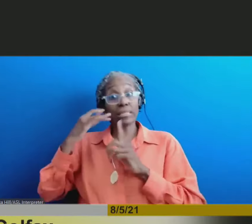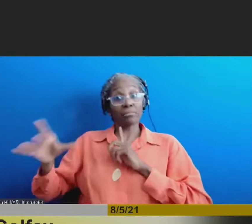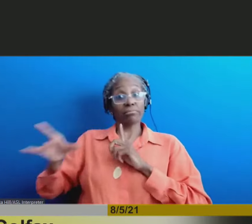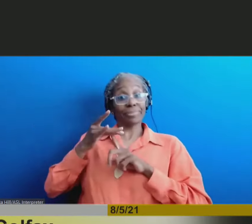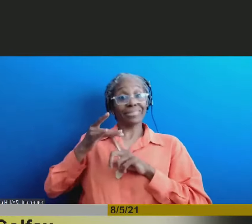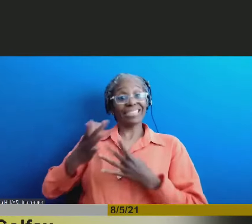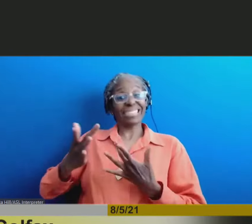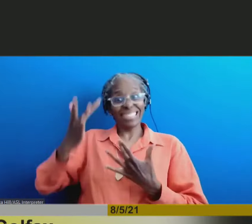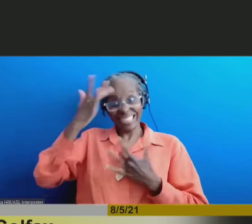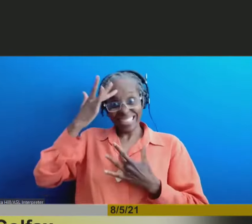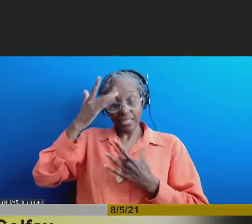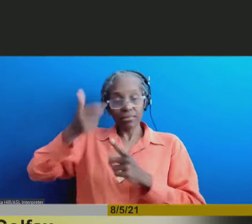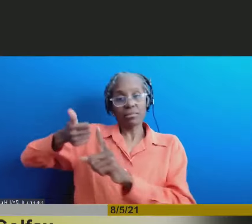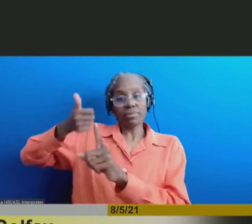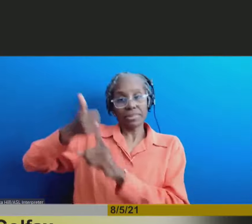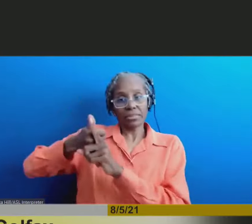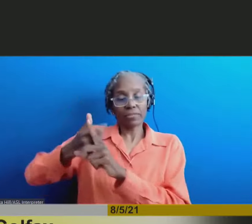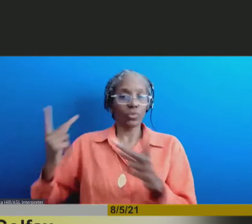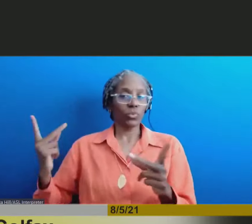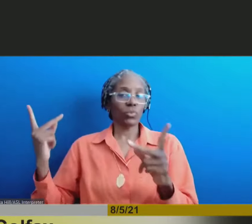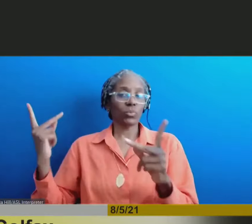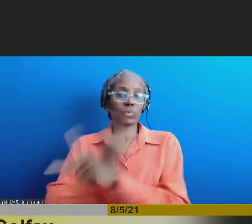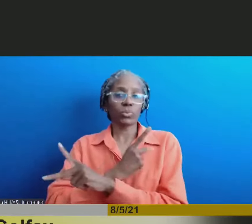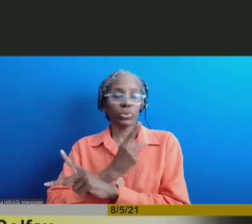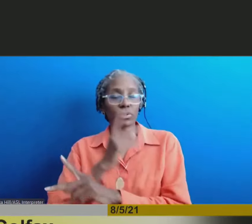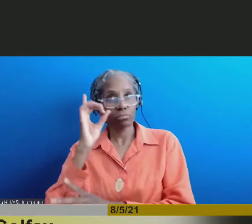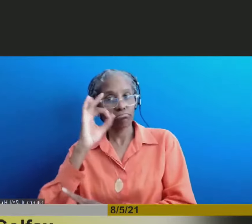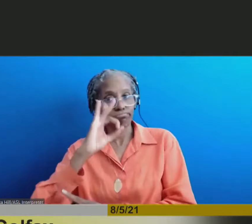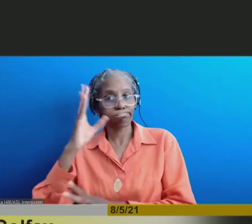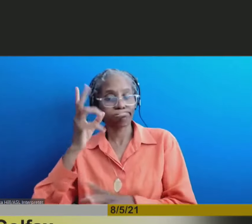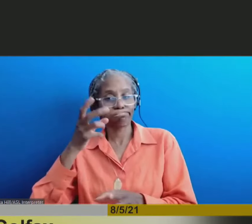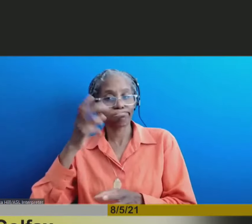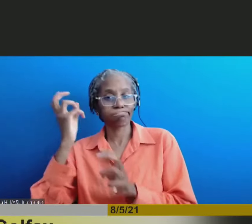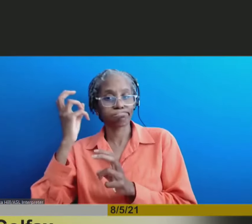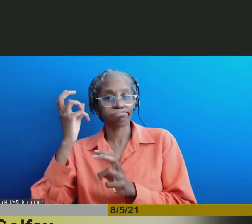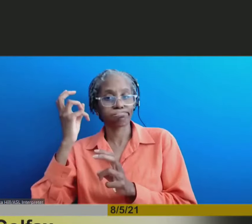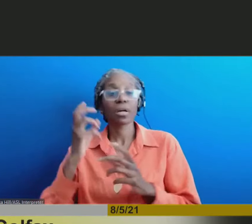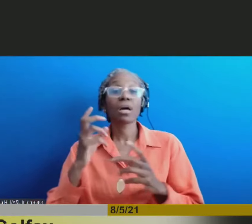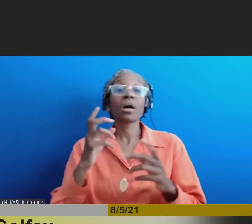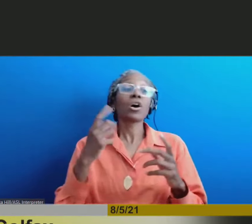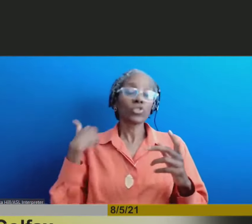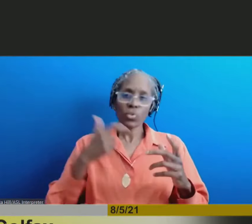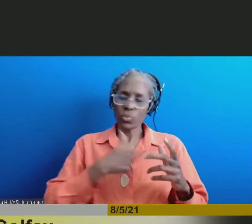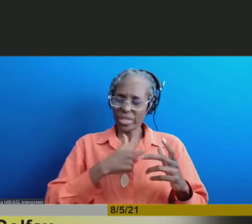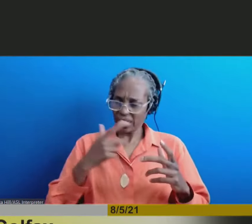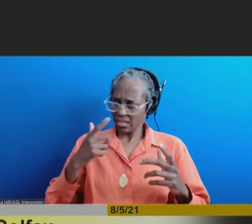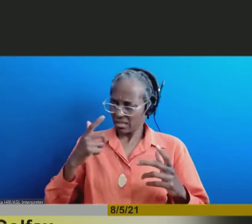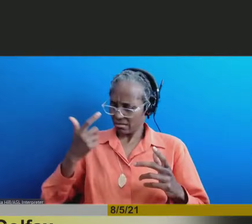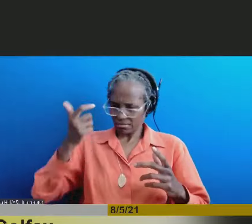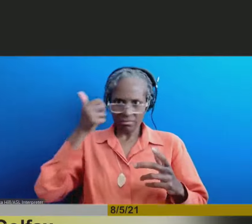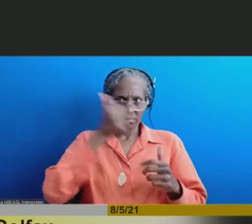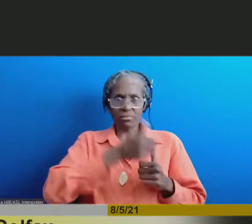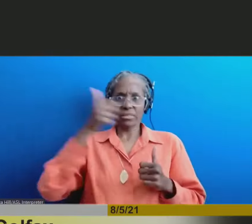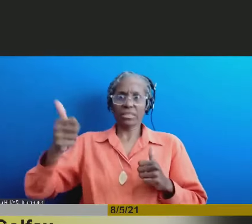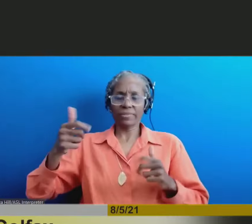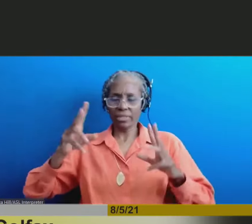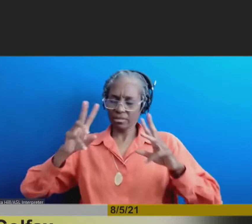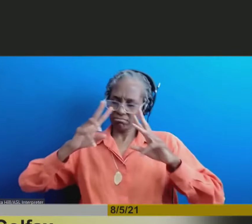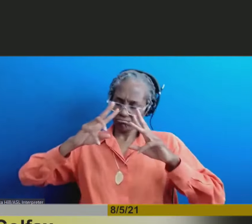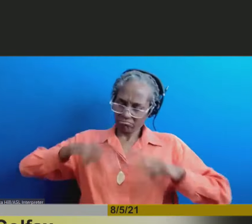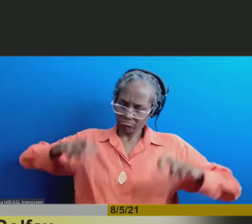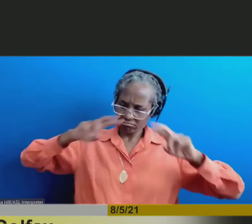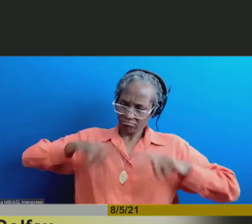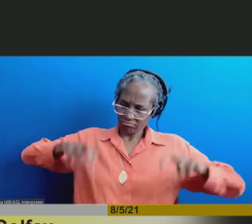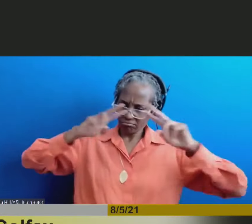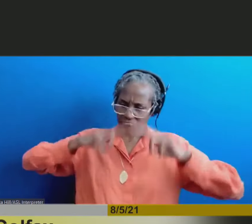So I think we just need to all think through that and do our own risk assessment to make a determination